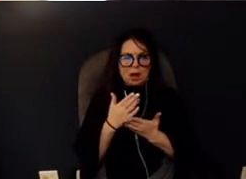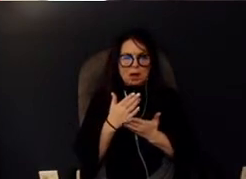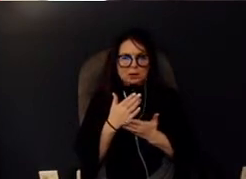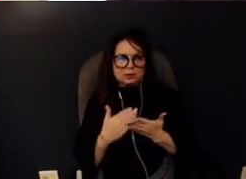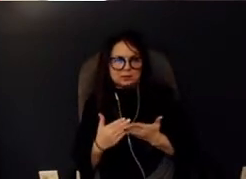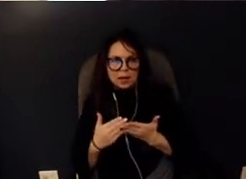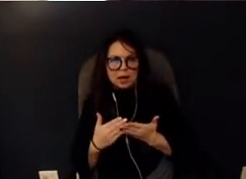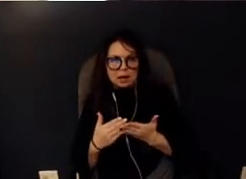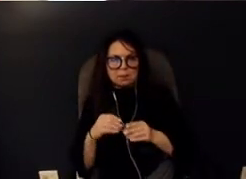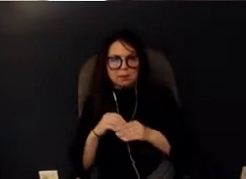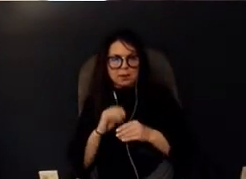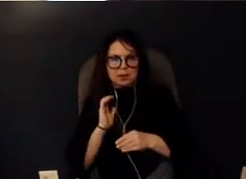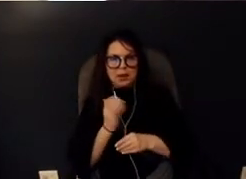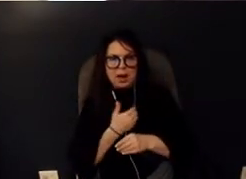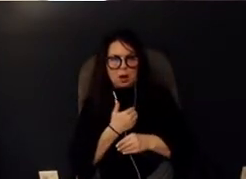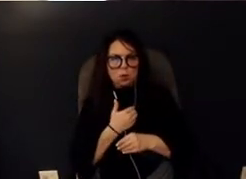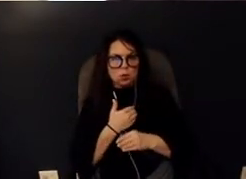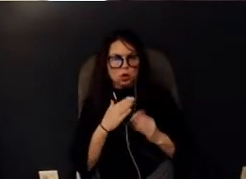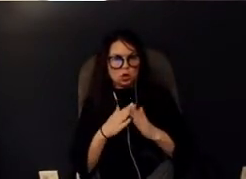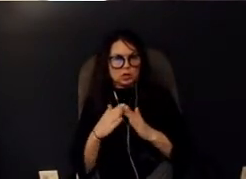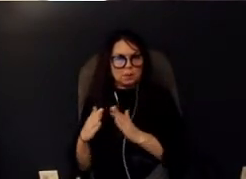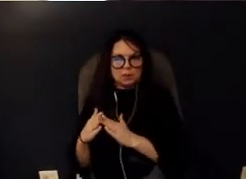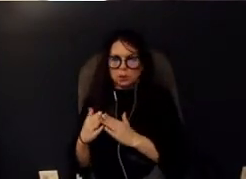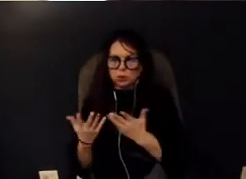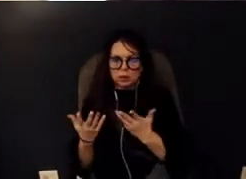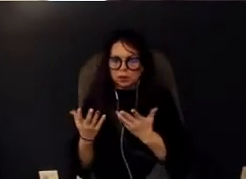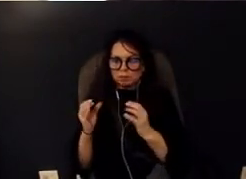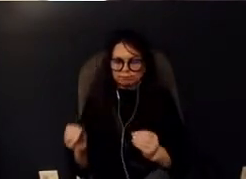important to listen to those